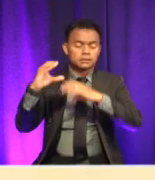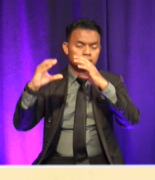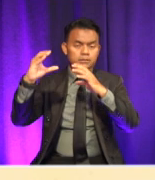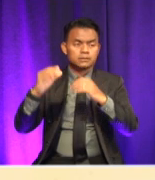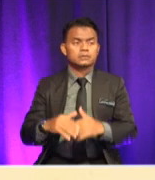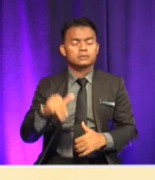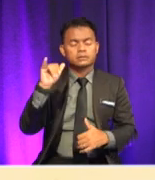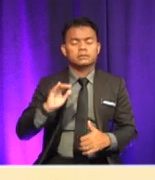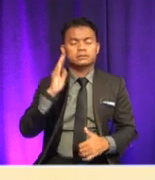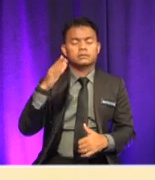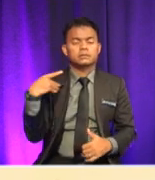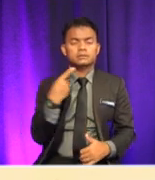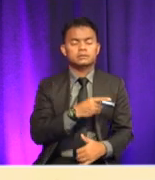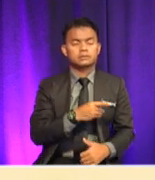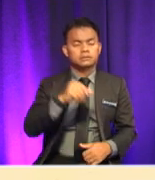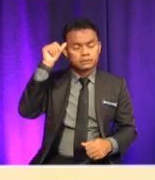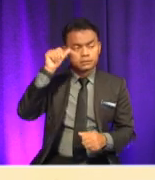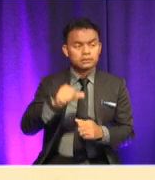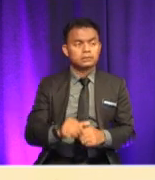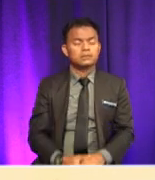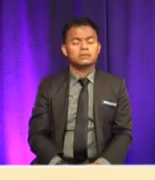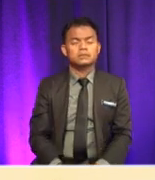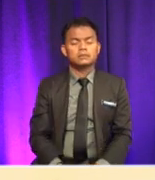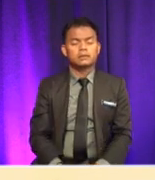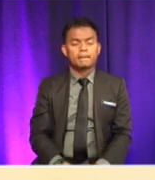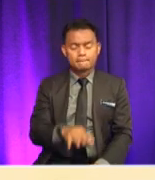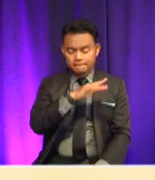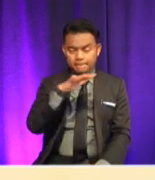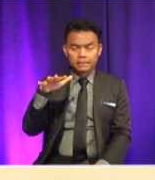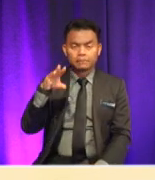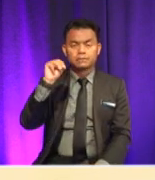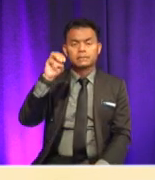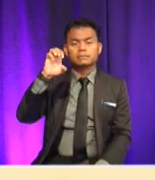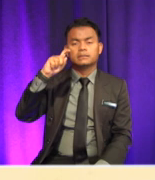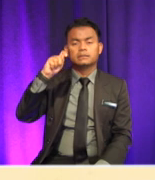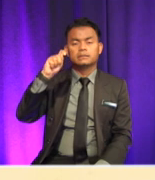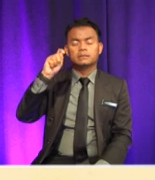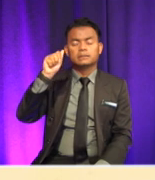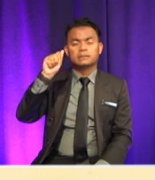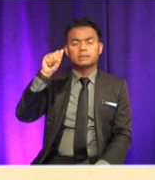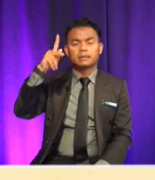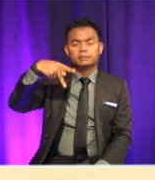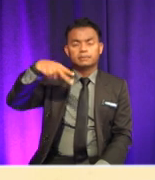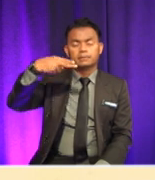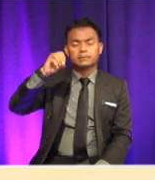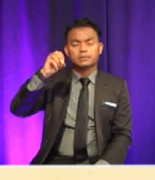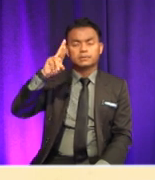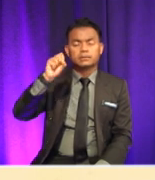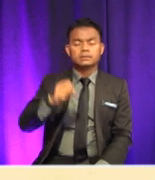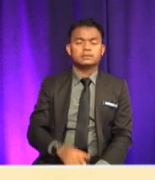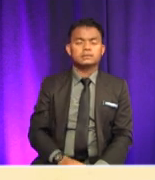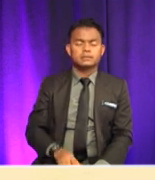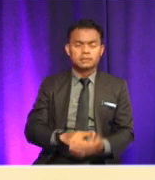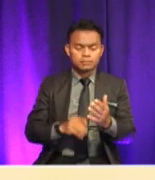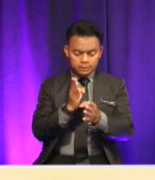that they remember. Your plot, your metaphor, simile, personification, imagery, what are the symbols used. These